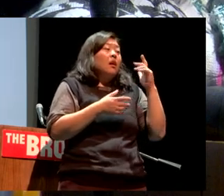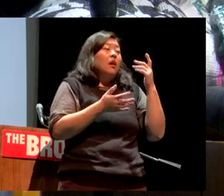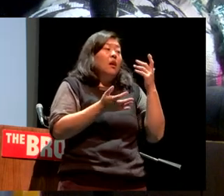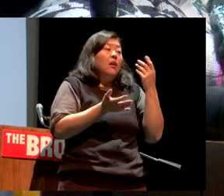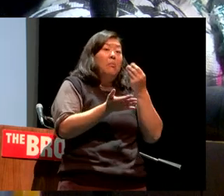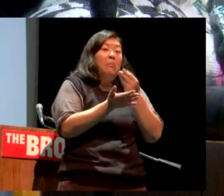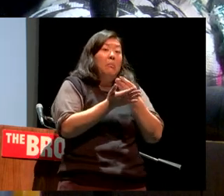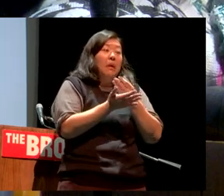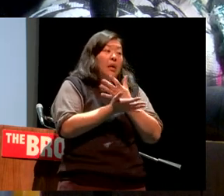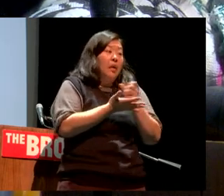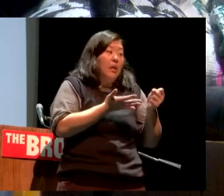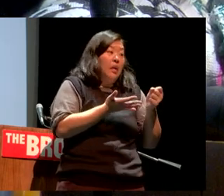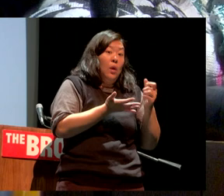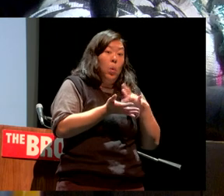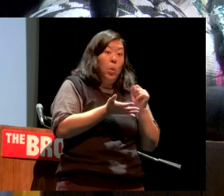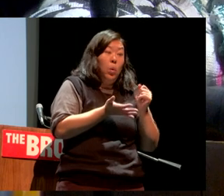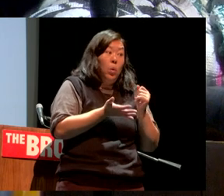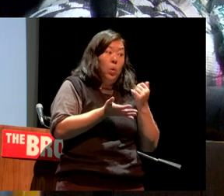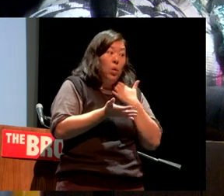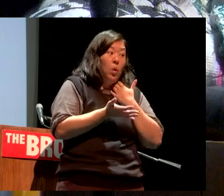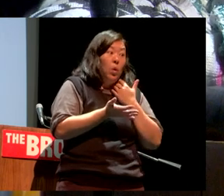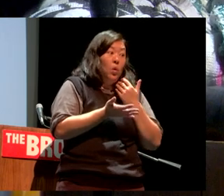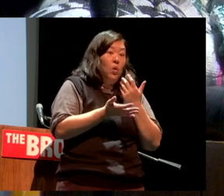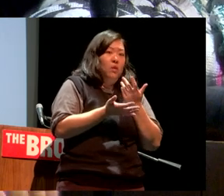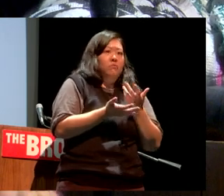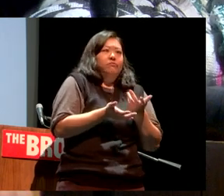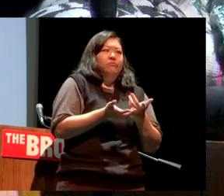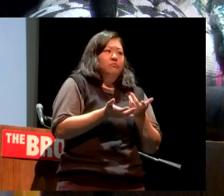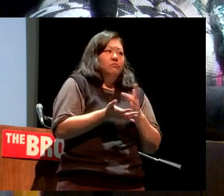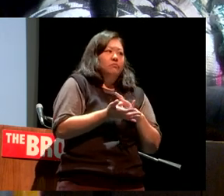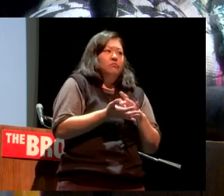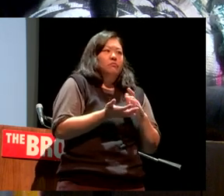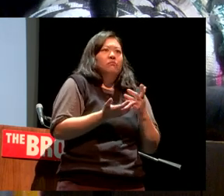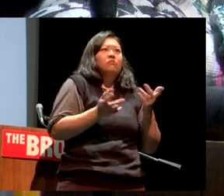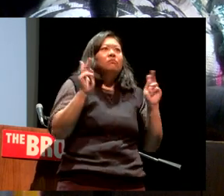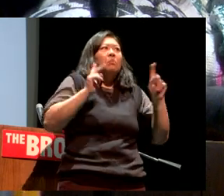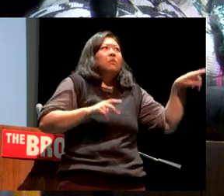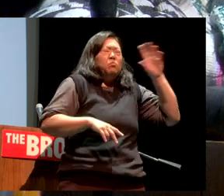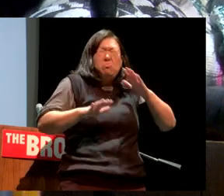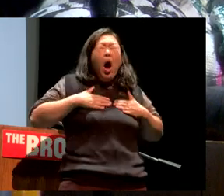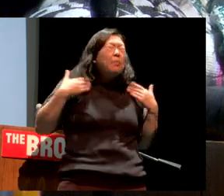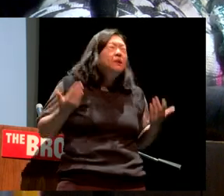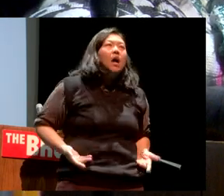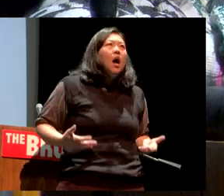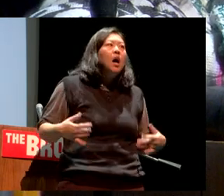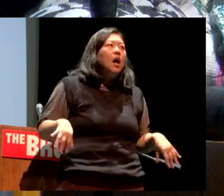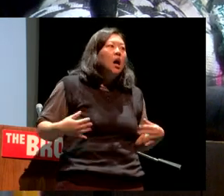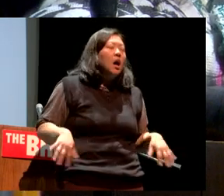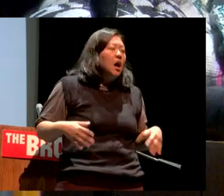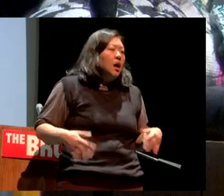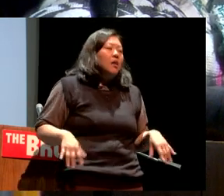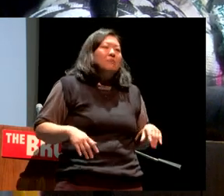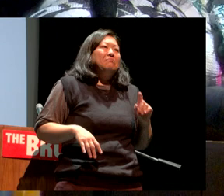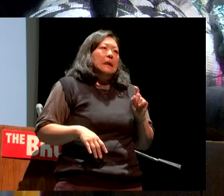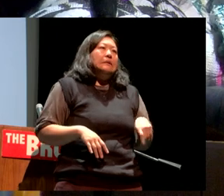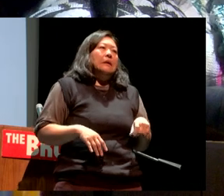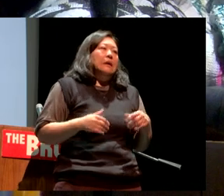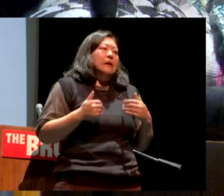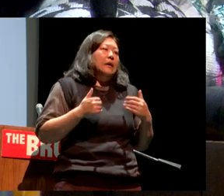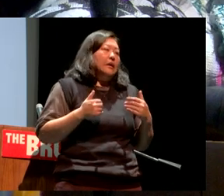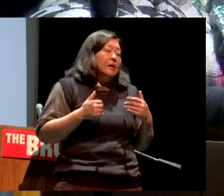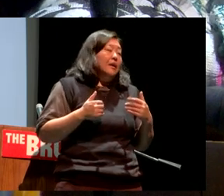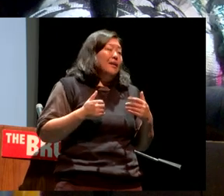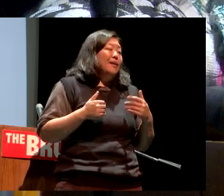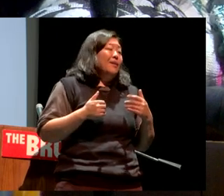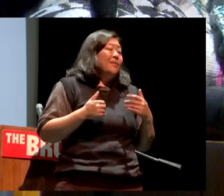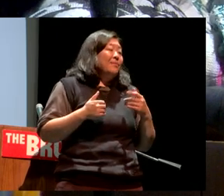angry. And I thought they will be very angry. But then I thought about, for example, iTunes. There used to be iTunes, and I bought a